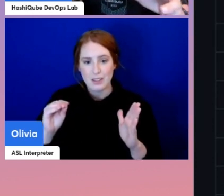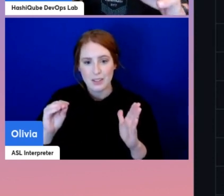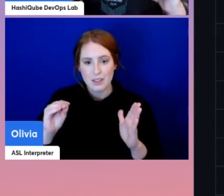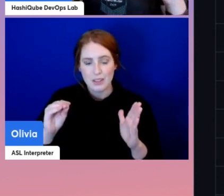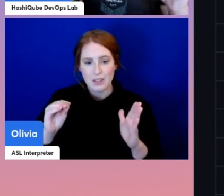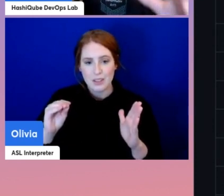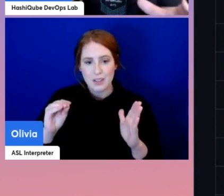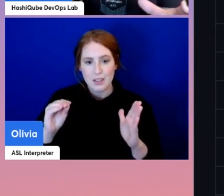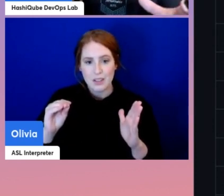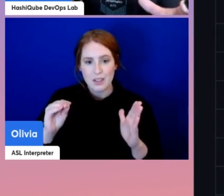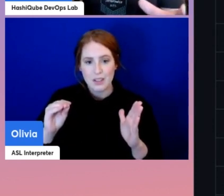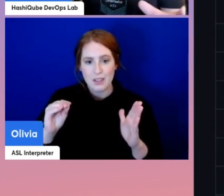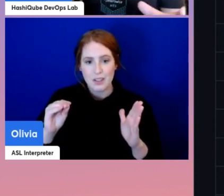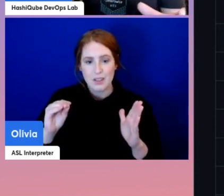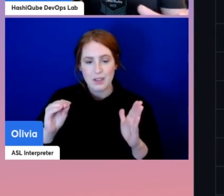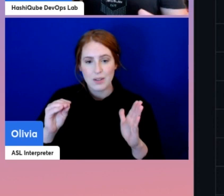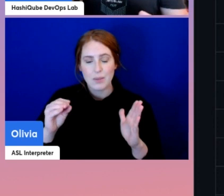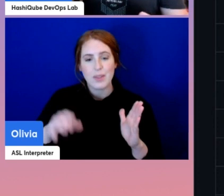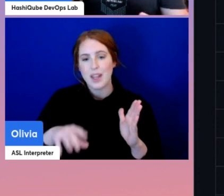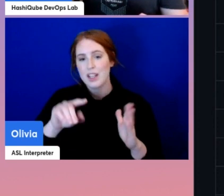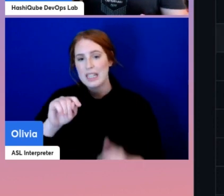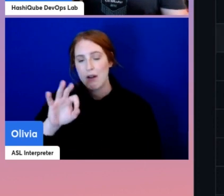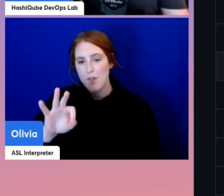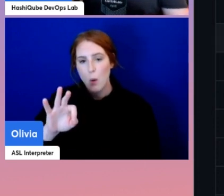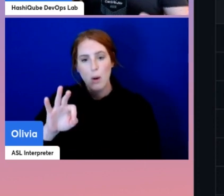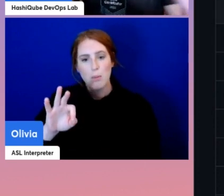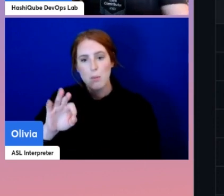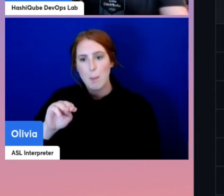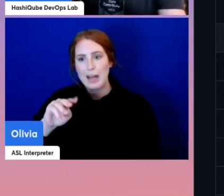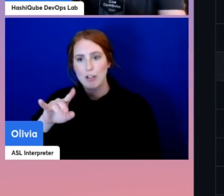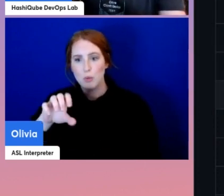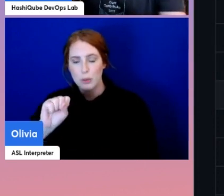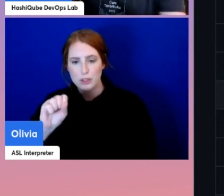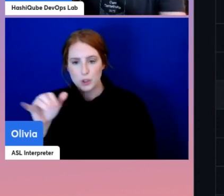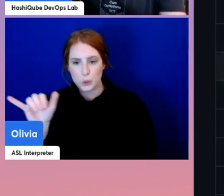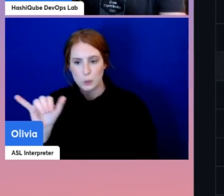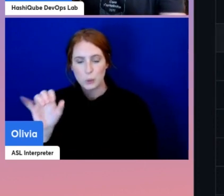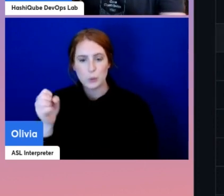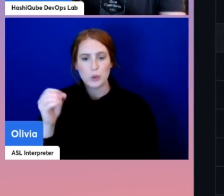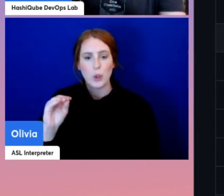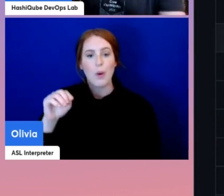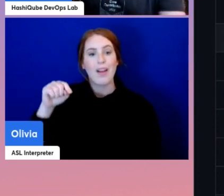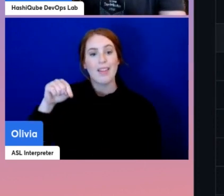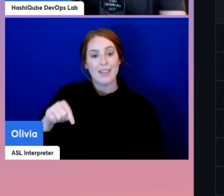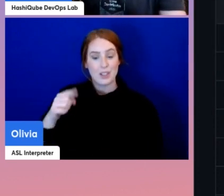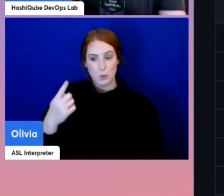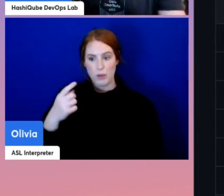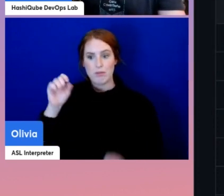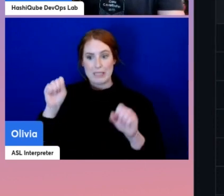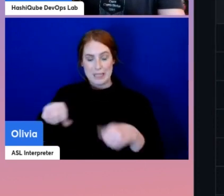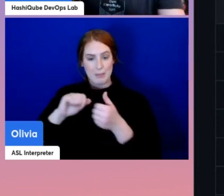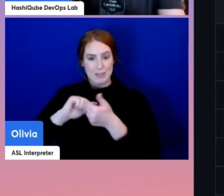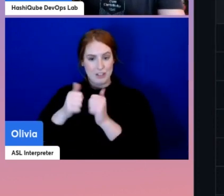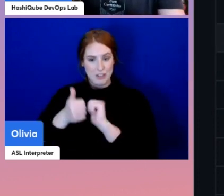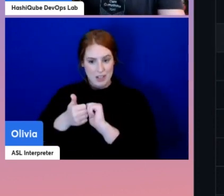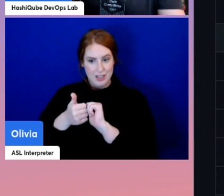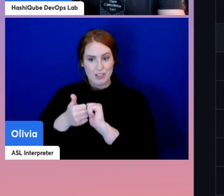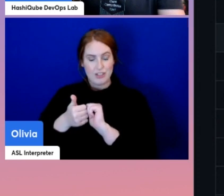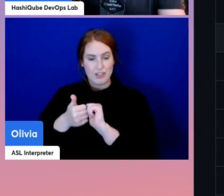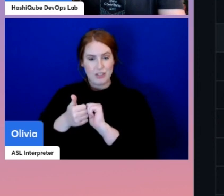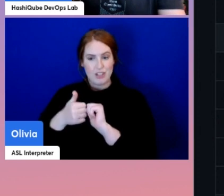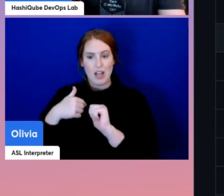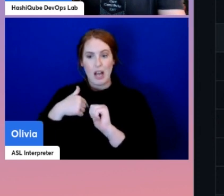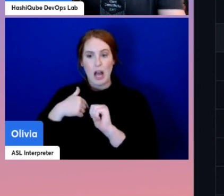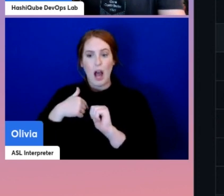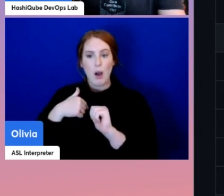environment for your Terraform modules. So this structure can be changed, and I just put your